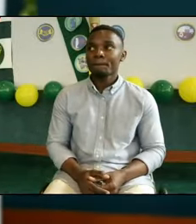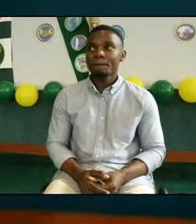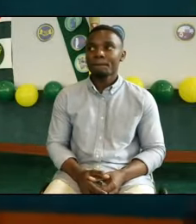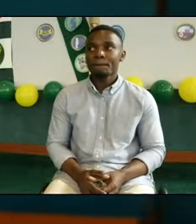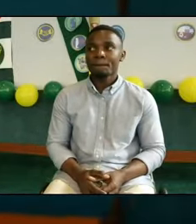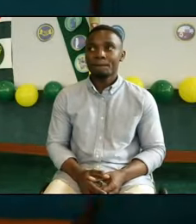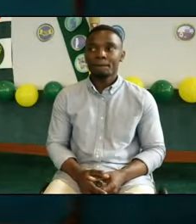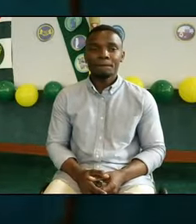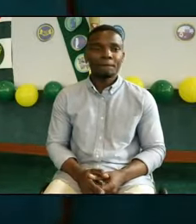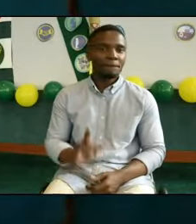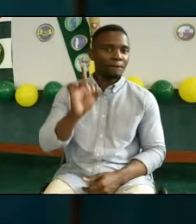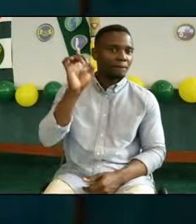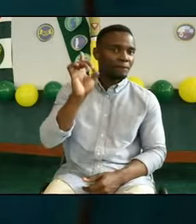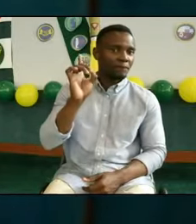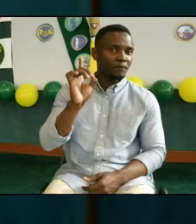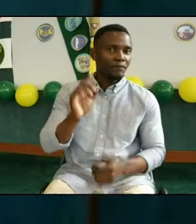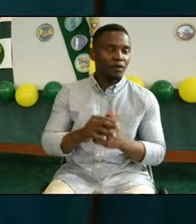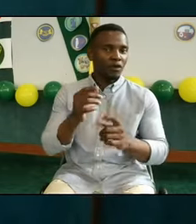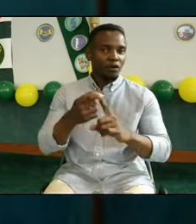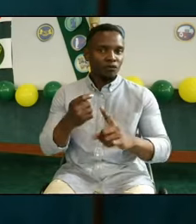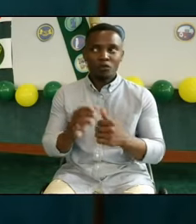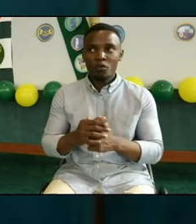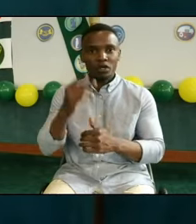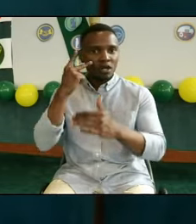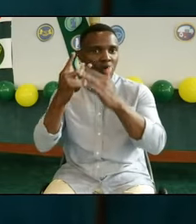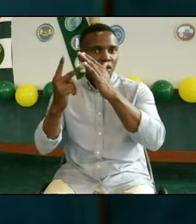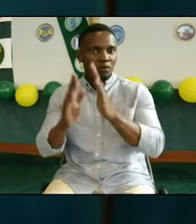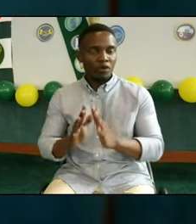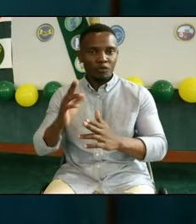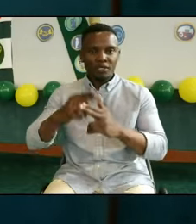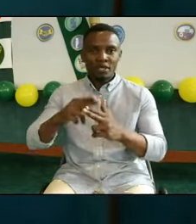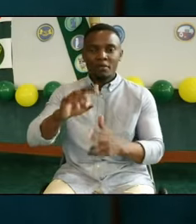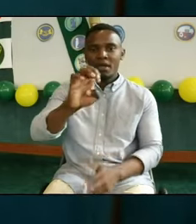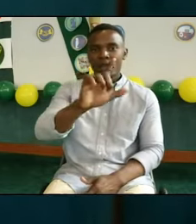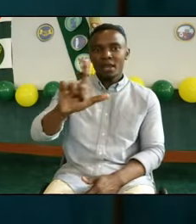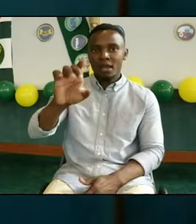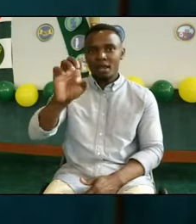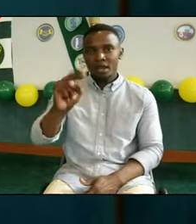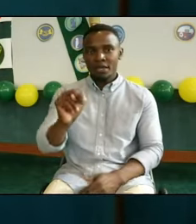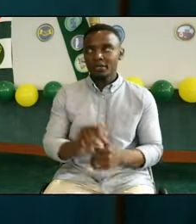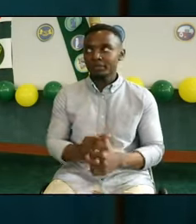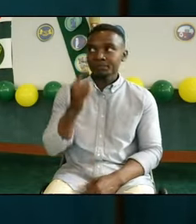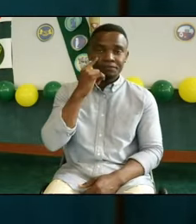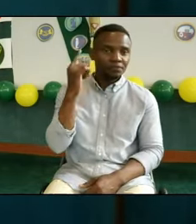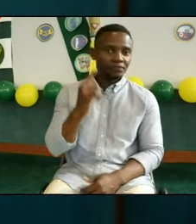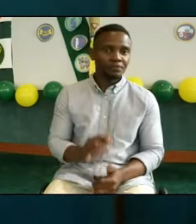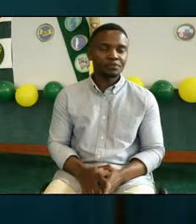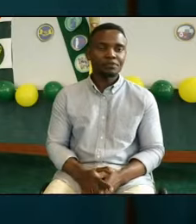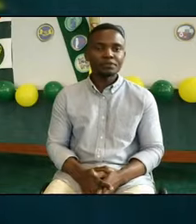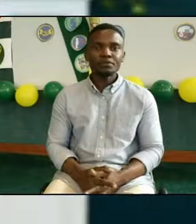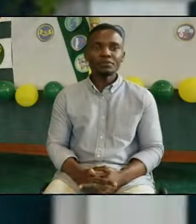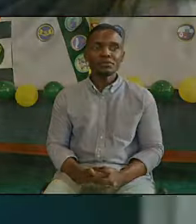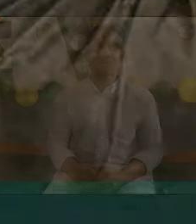This is what Ellen G. White said. Let me read the first one so that the rest you can look at it. That is the page.